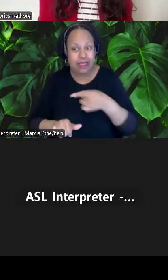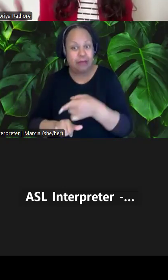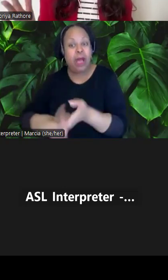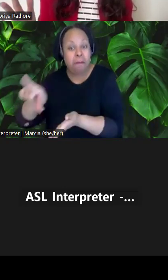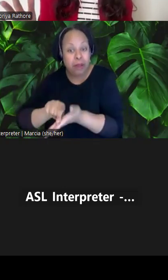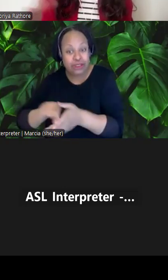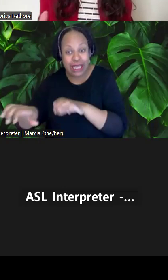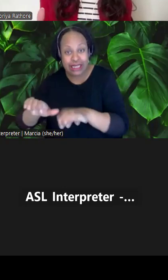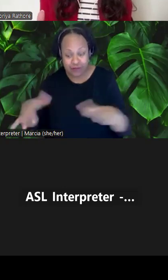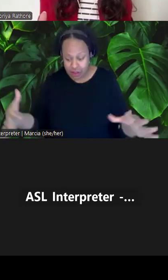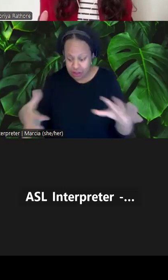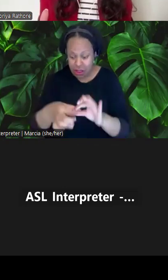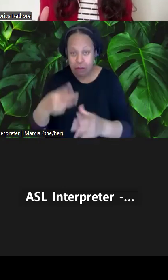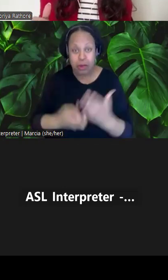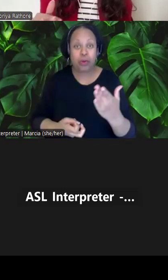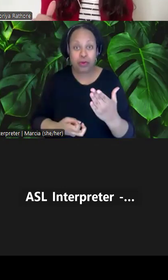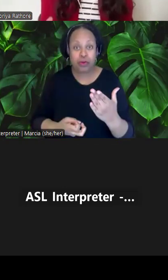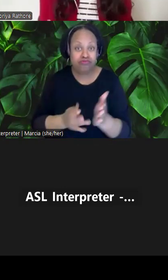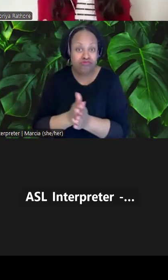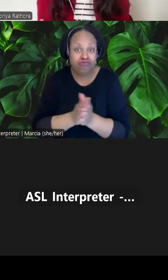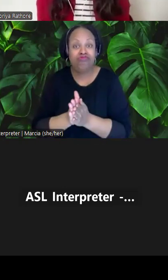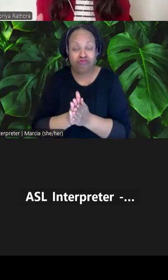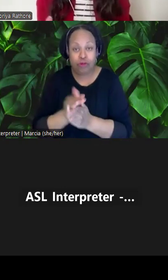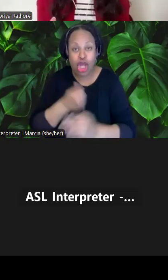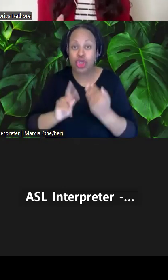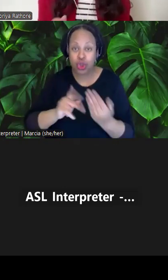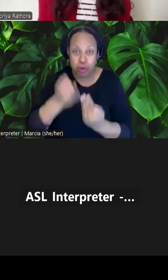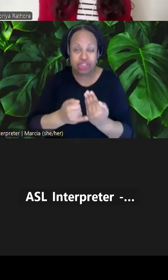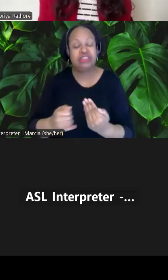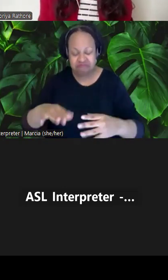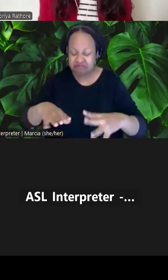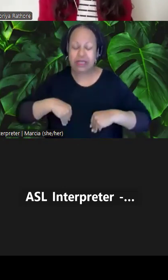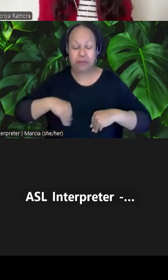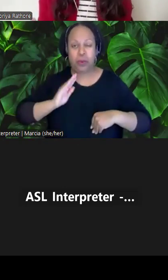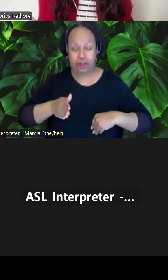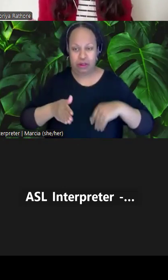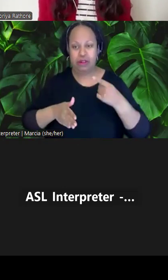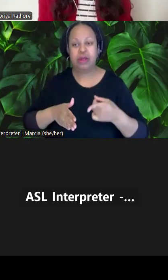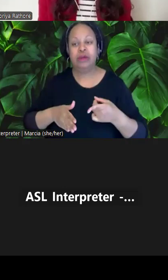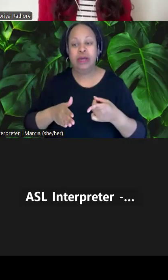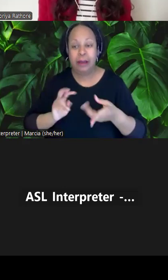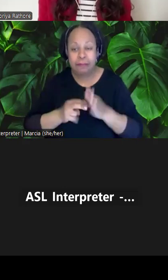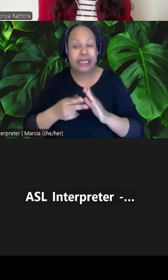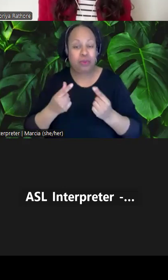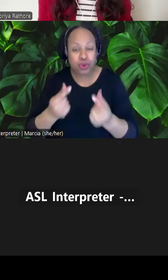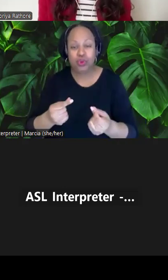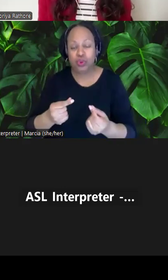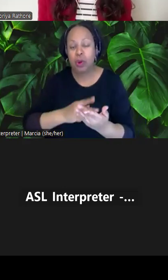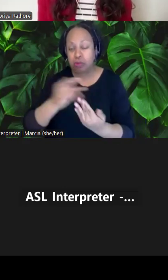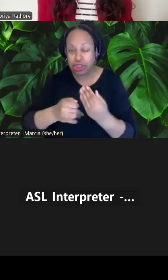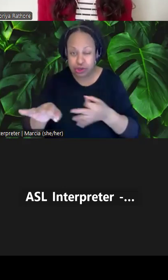You just need to explain it in the project description and break down your costs in the budget.